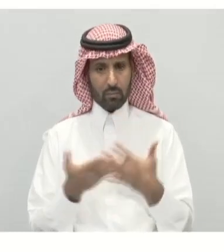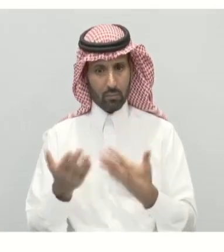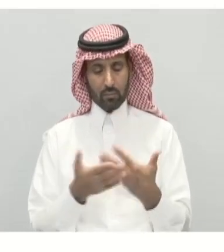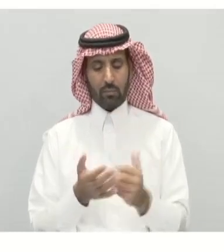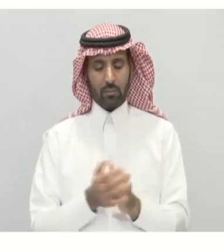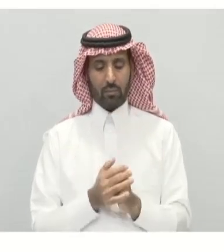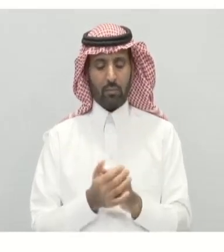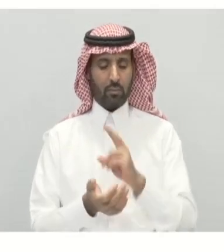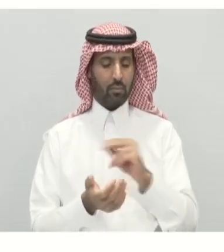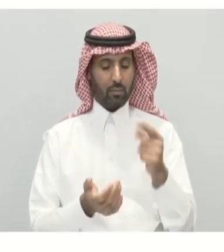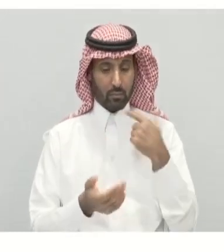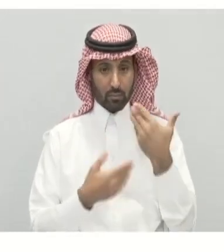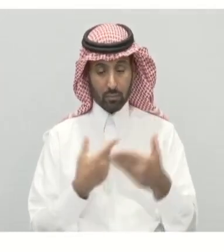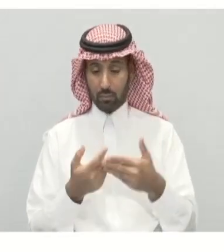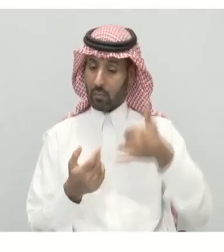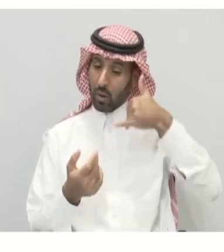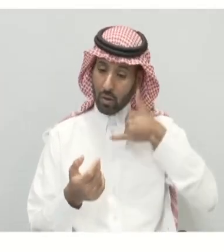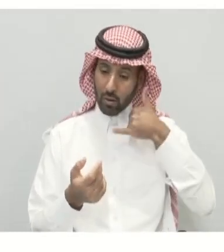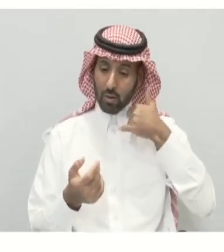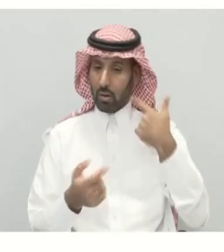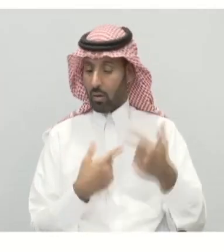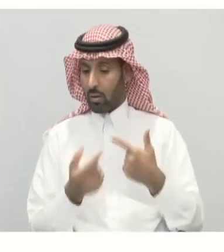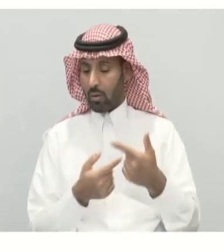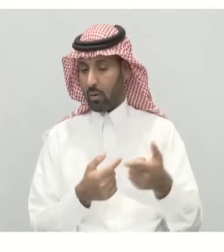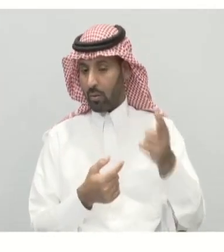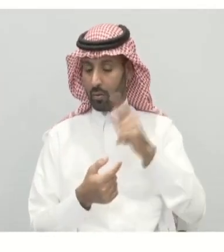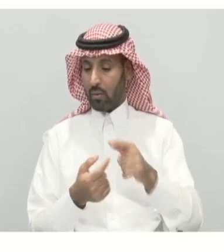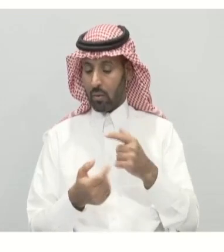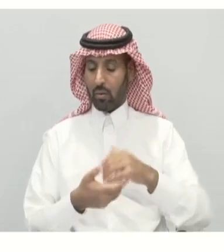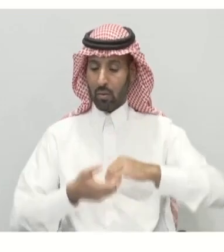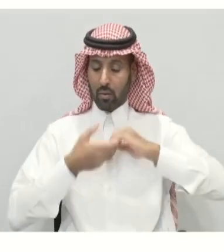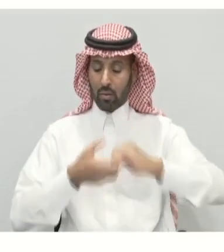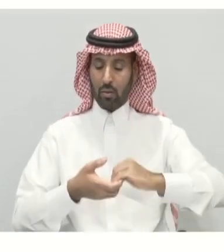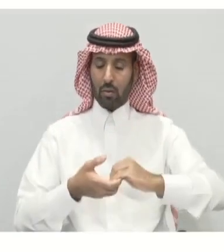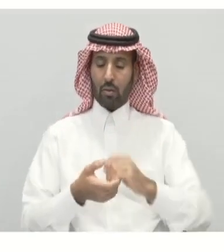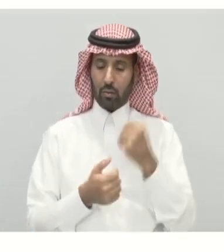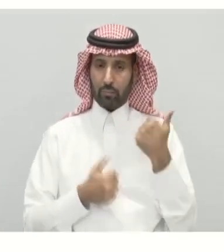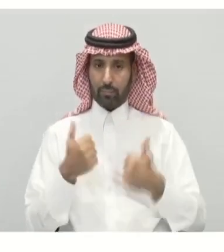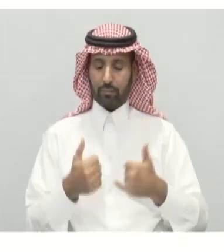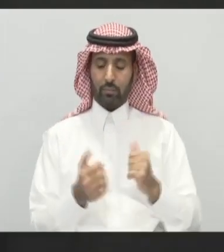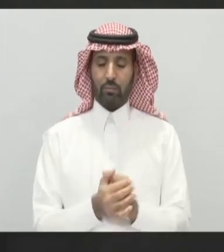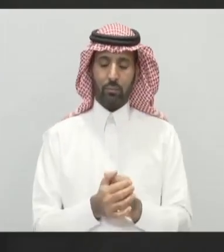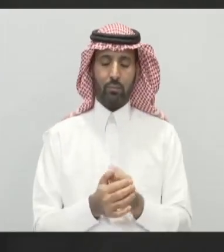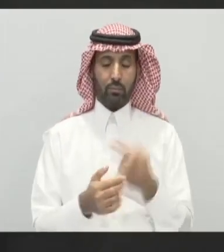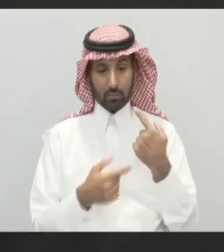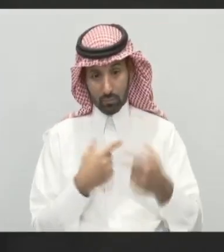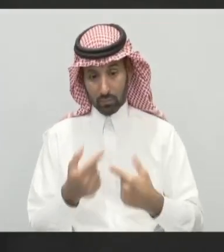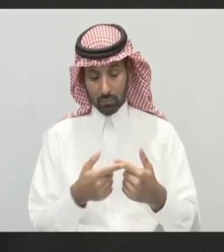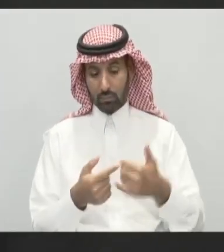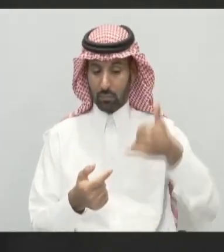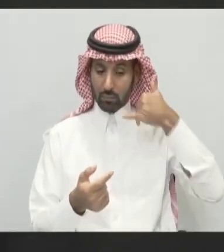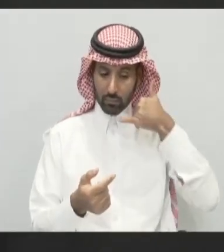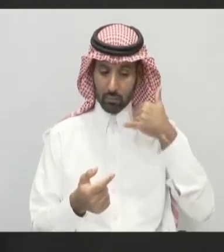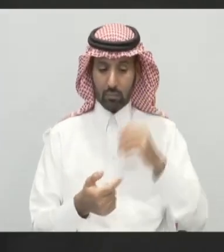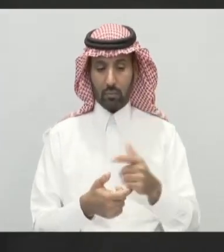is they keep calling him to ask him to help them prepare for the exams. They keep calling him